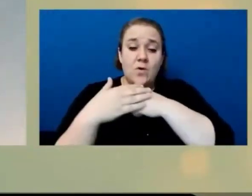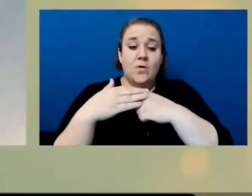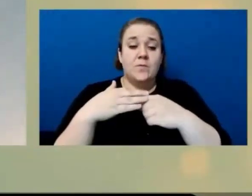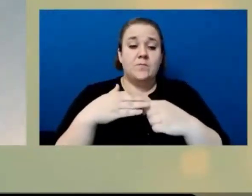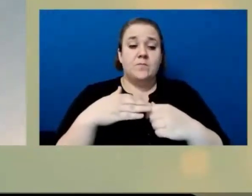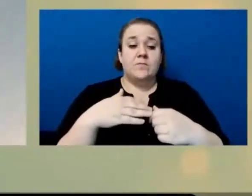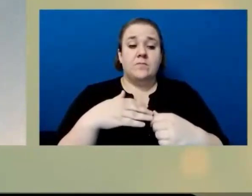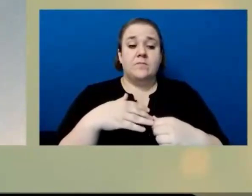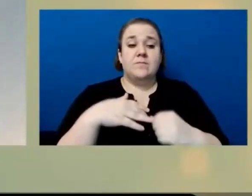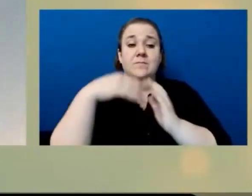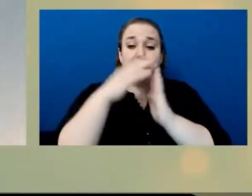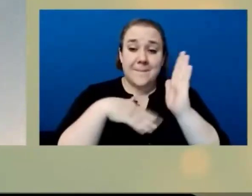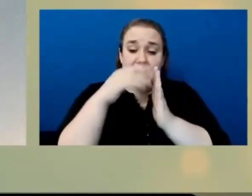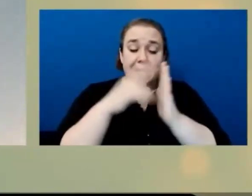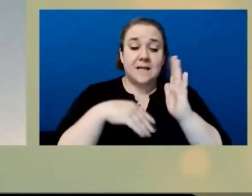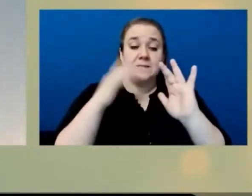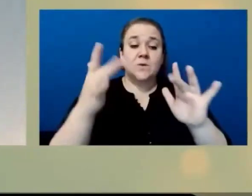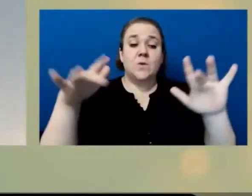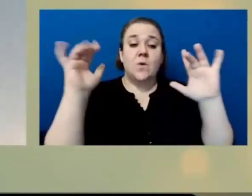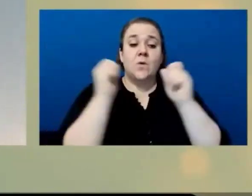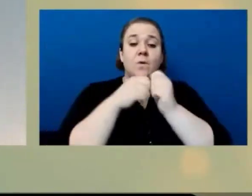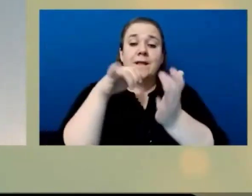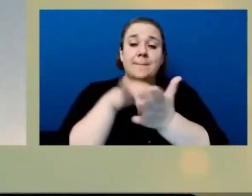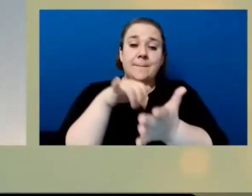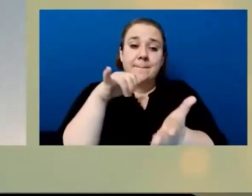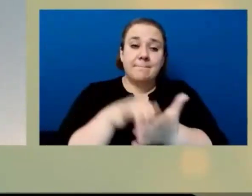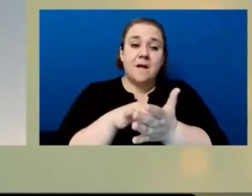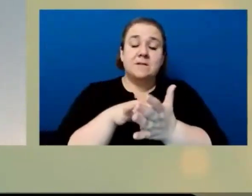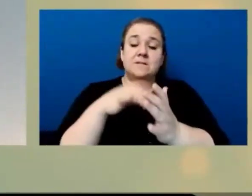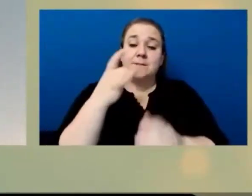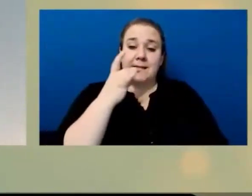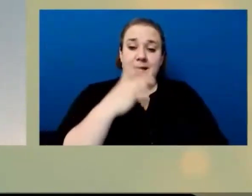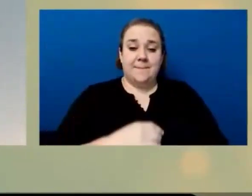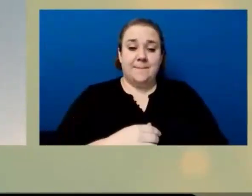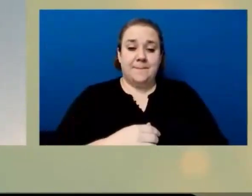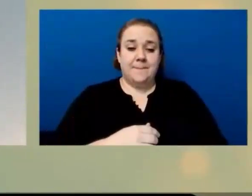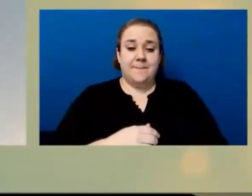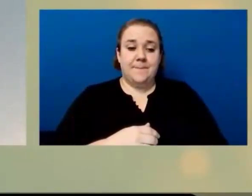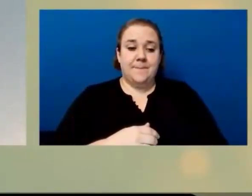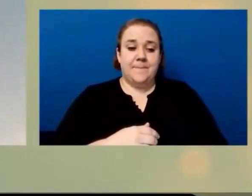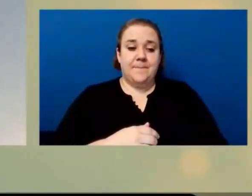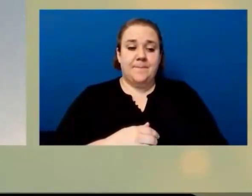in the engineers that found a way to reach the stars, and something of you in the stars.